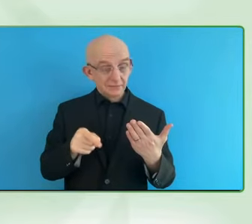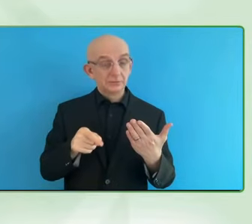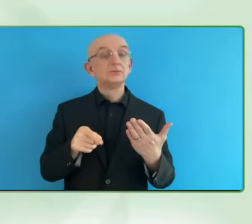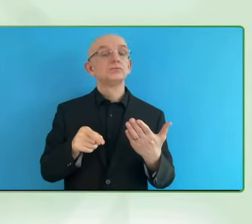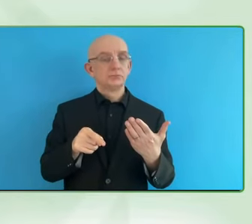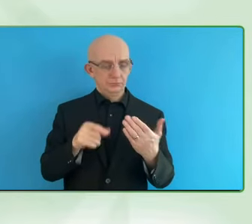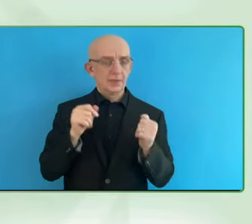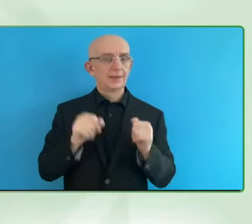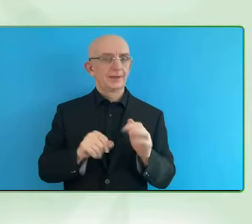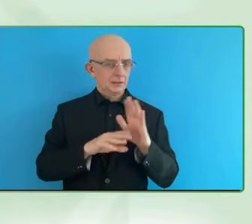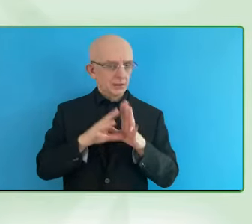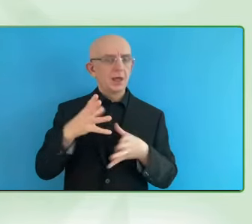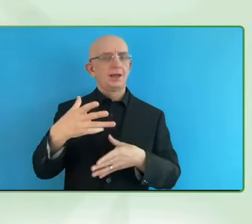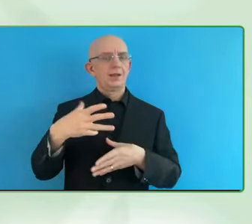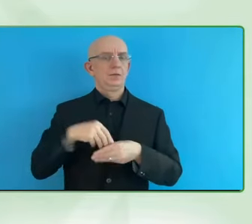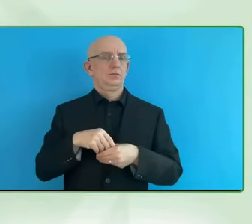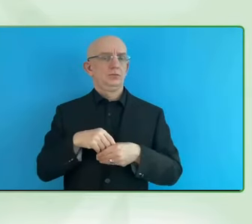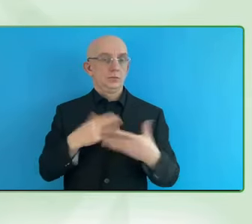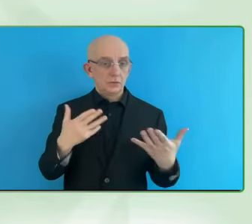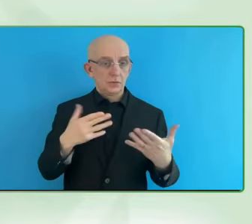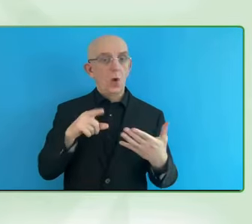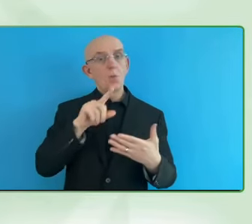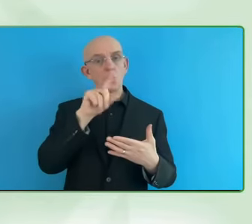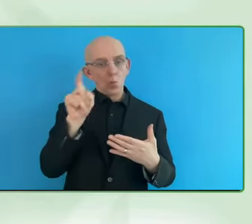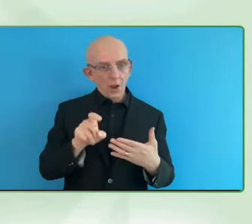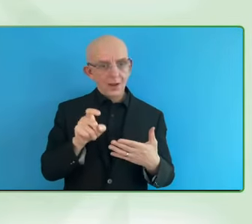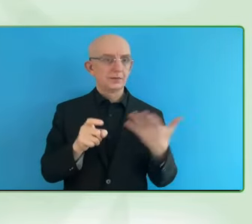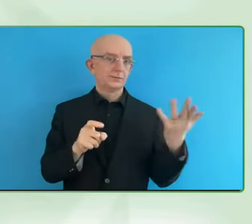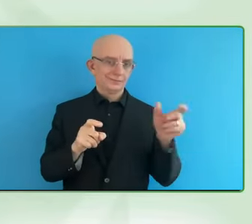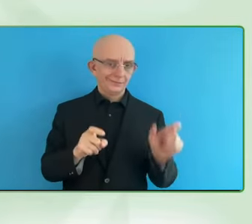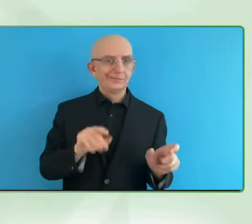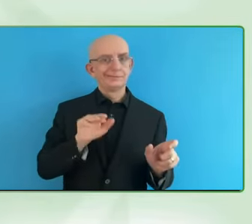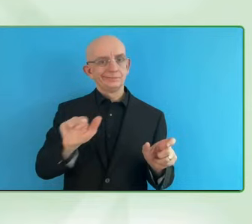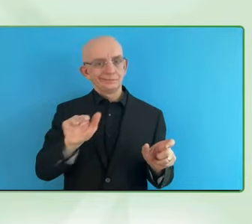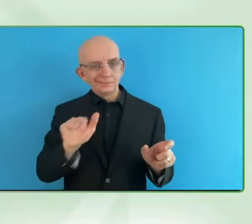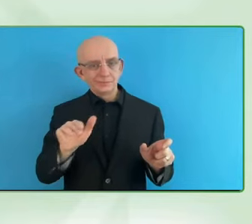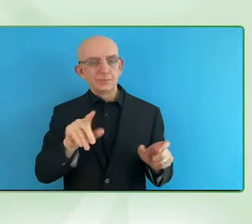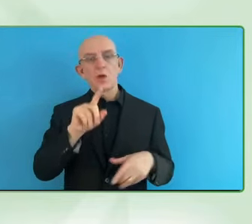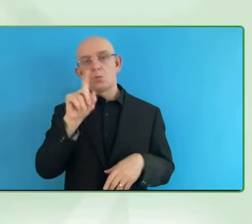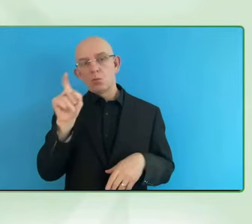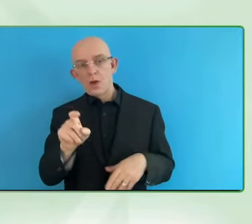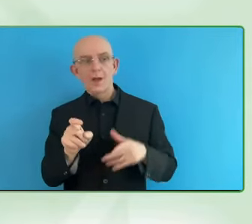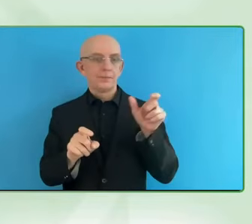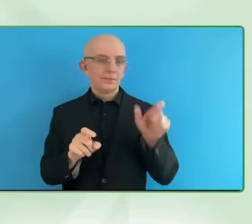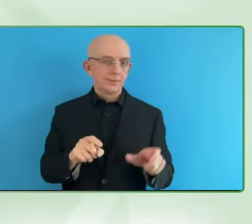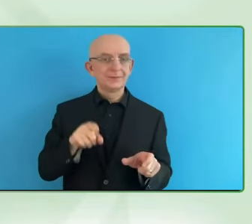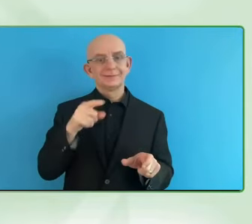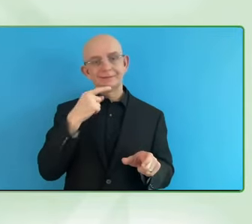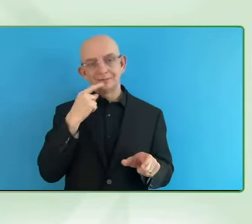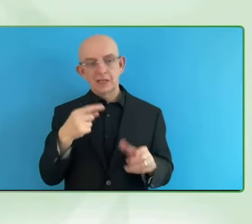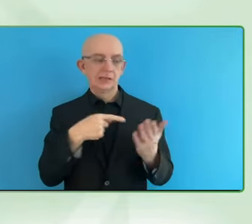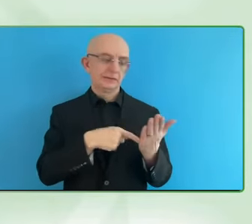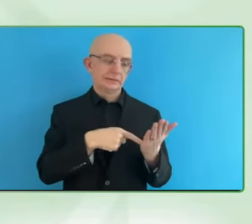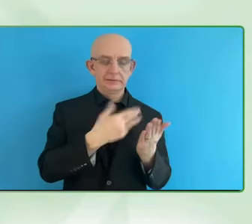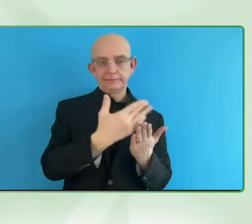we begin with understanding that everybody is of equal value by virtue of being